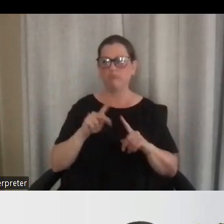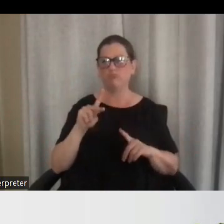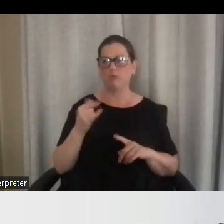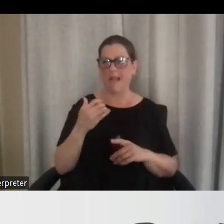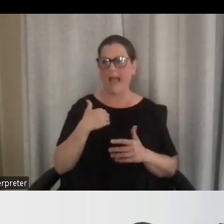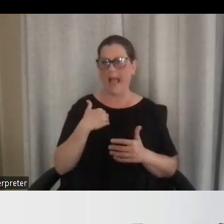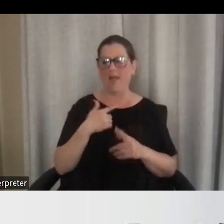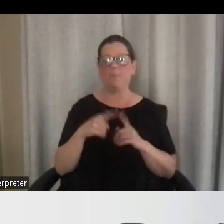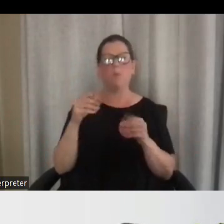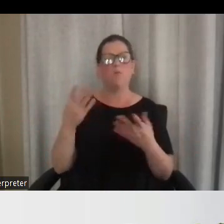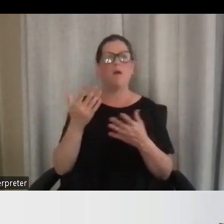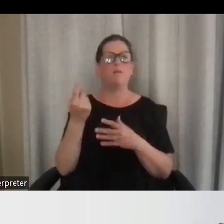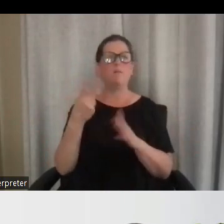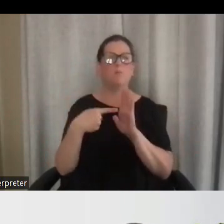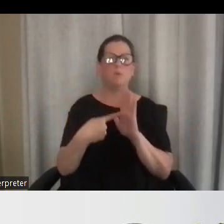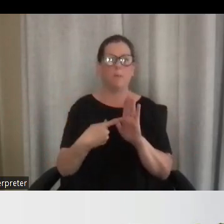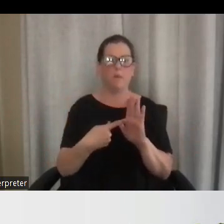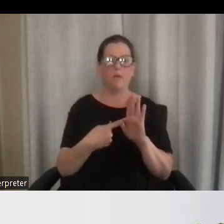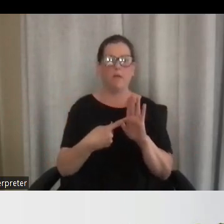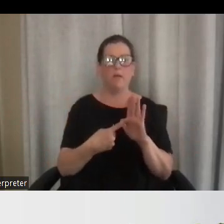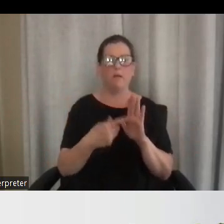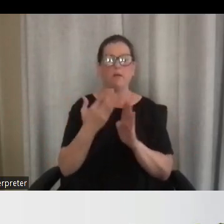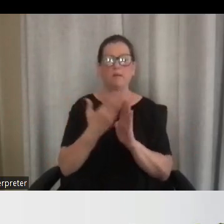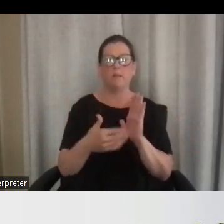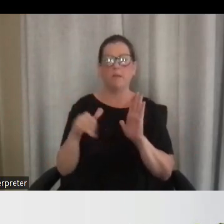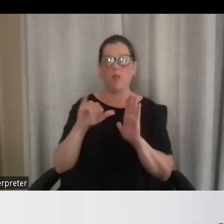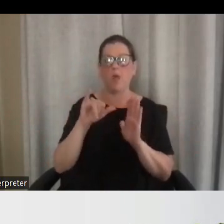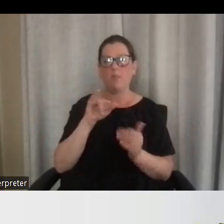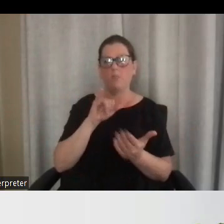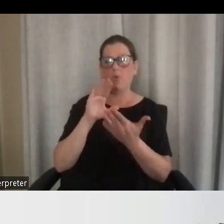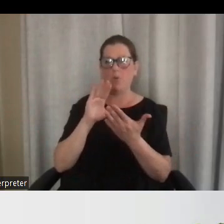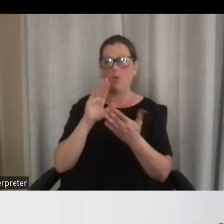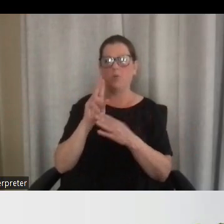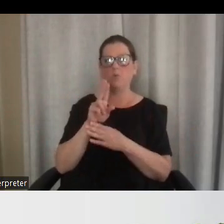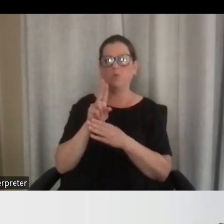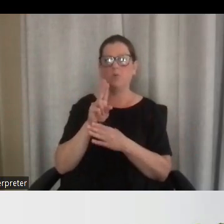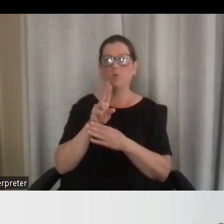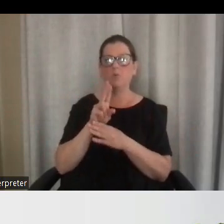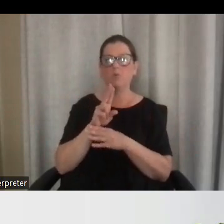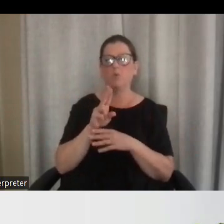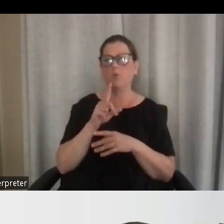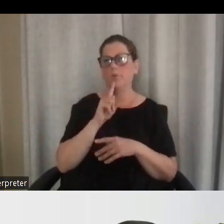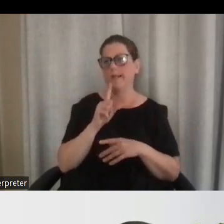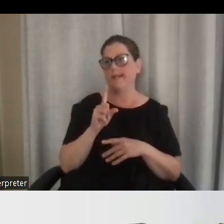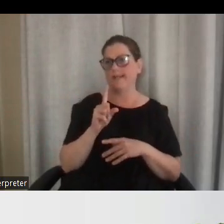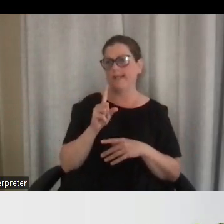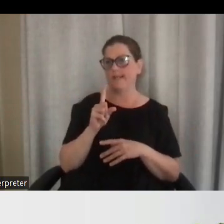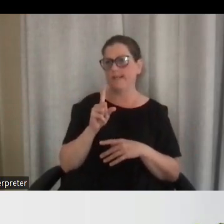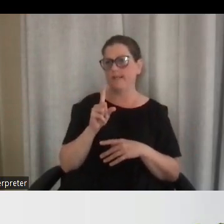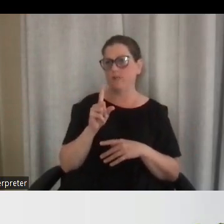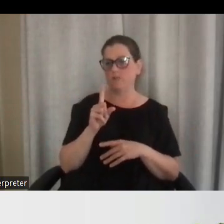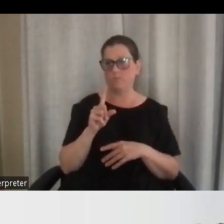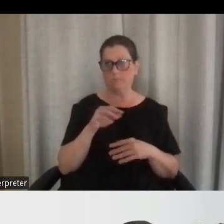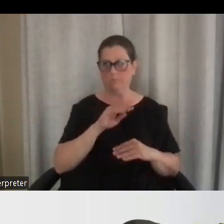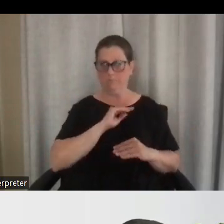provided a couple of examples of the different cross-sector approaches we're using really to meet people where they're